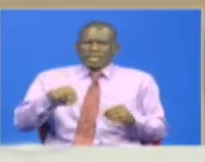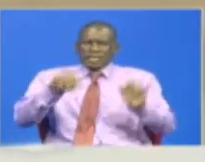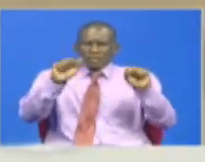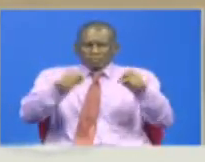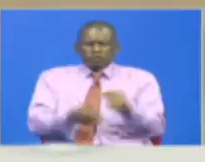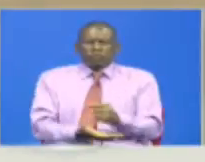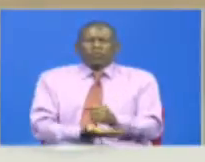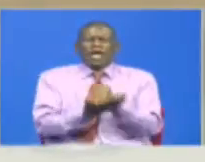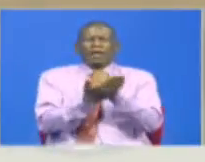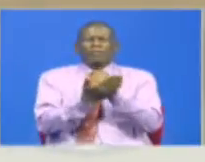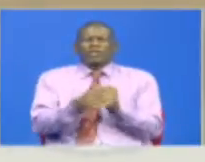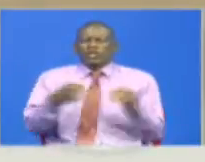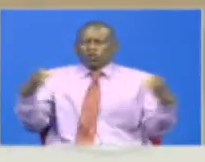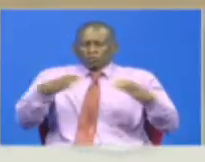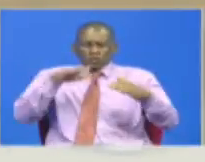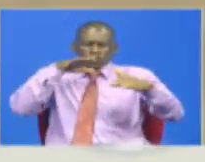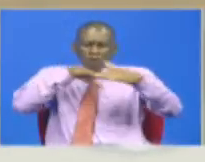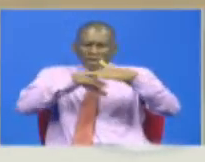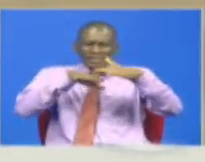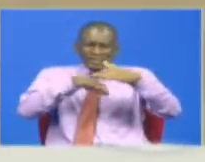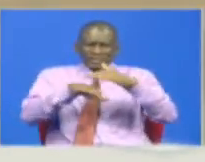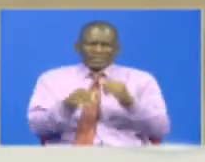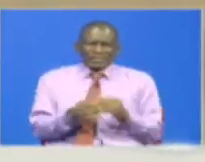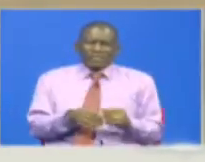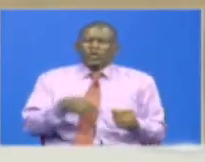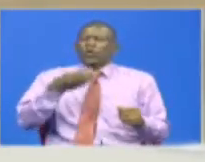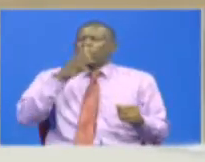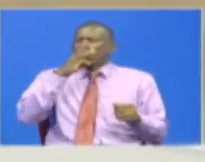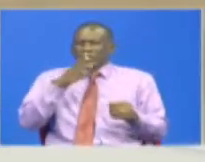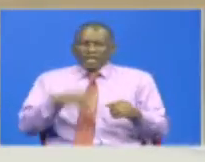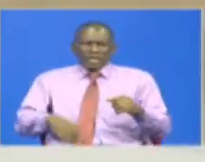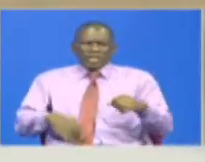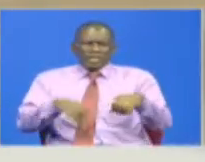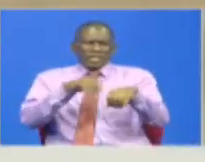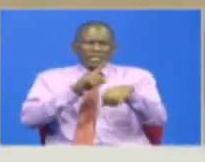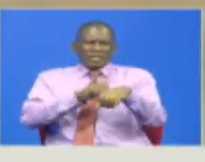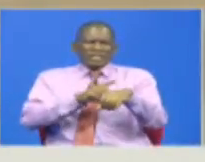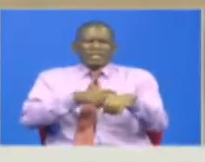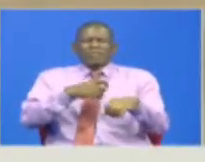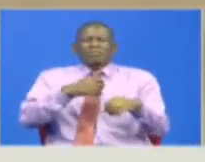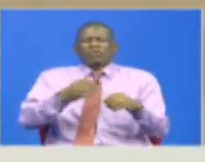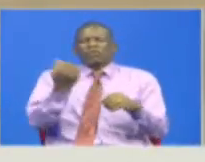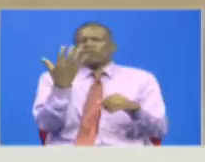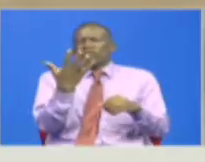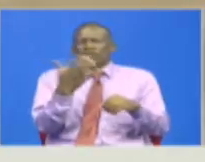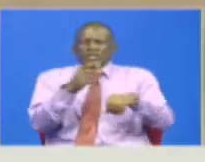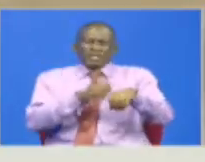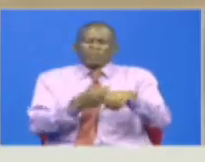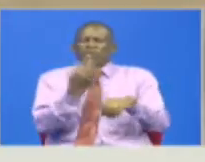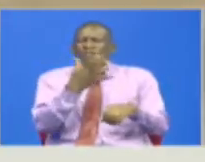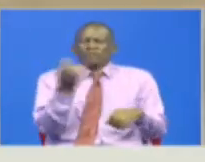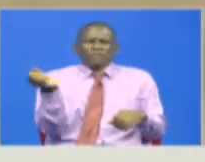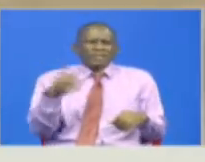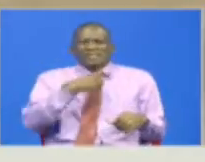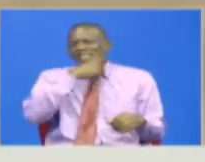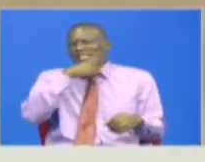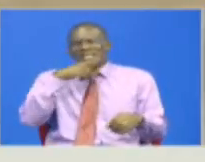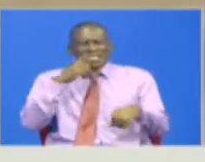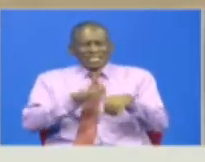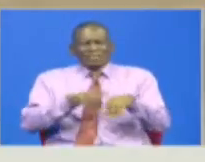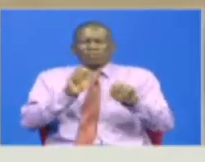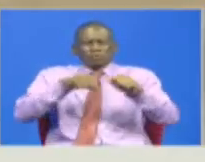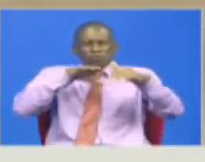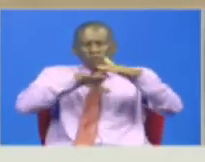community access water during the 5-month dry period that the